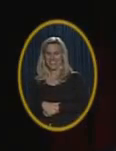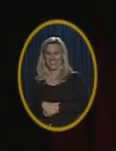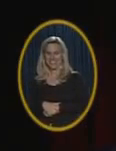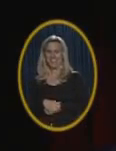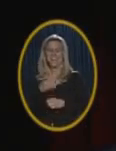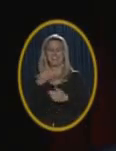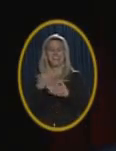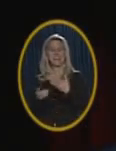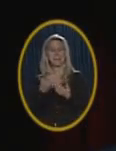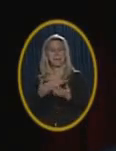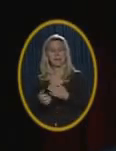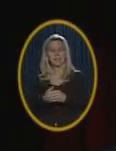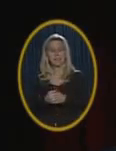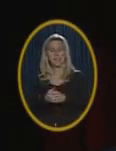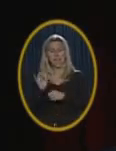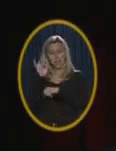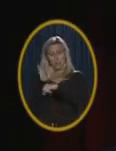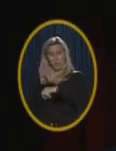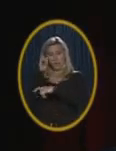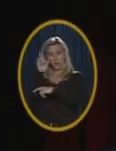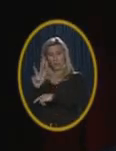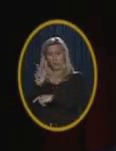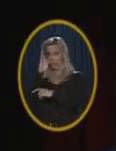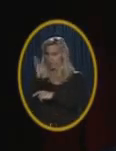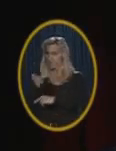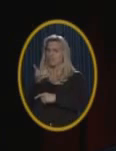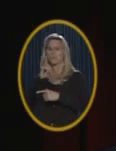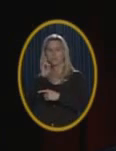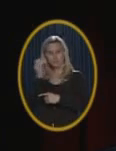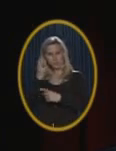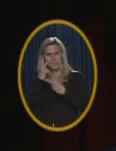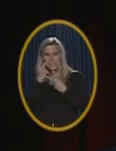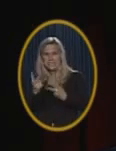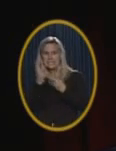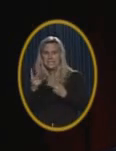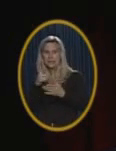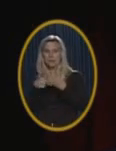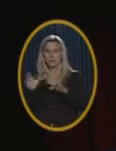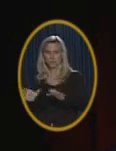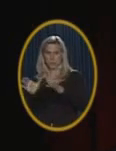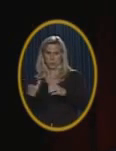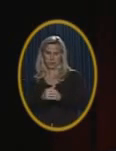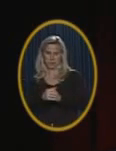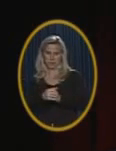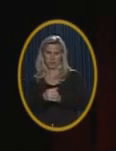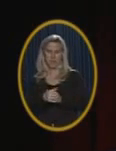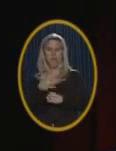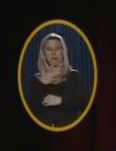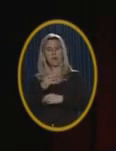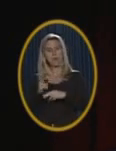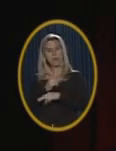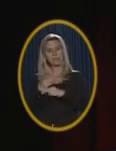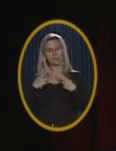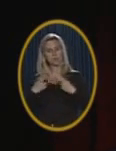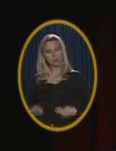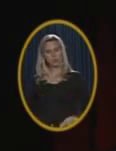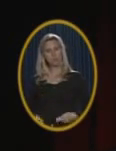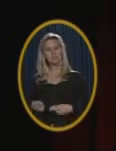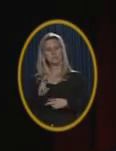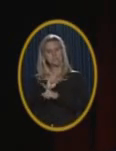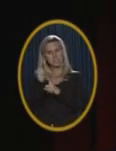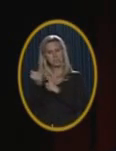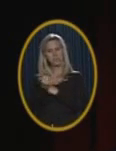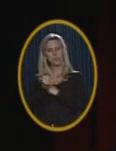But anyway, you know, land on the moon, very straightforward because you can see what you're doing. And you like to use human beings in situations